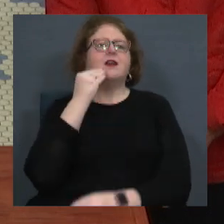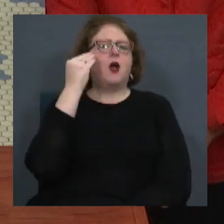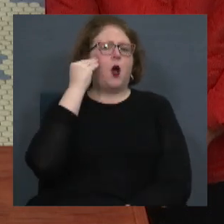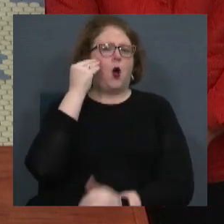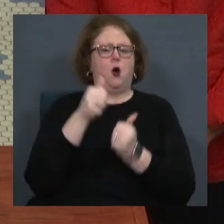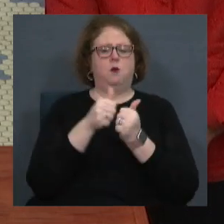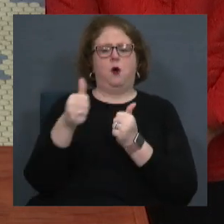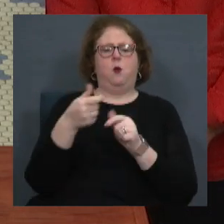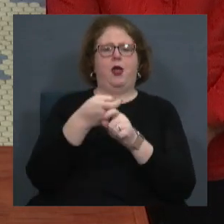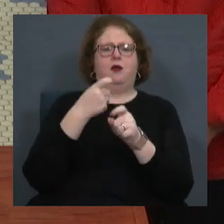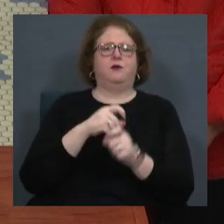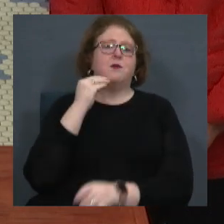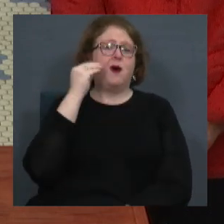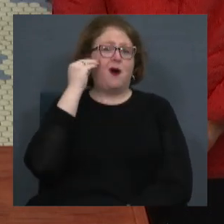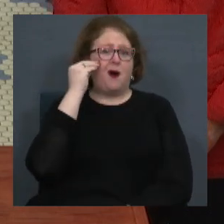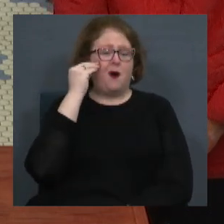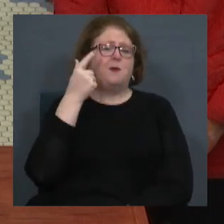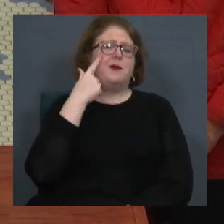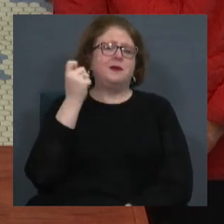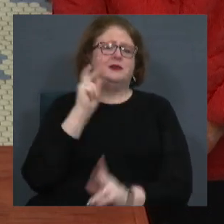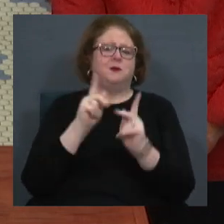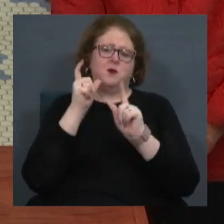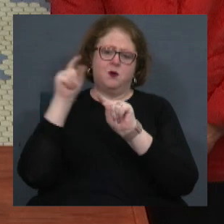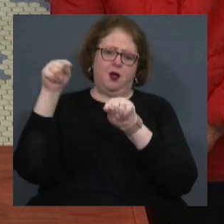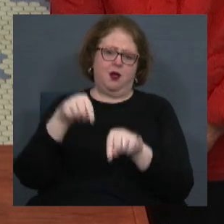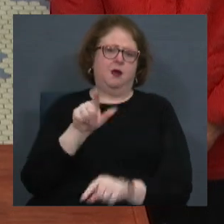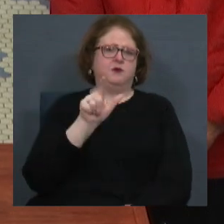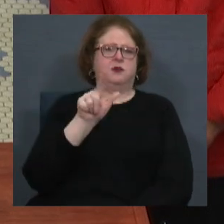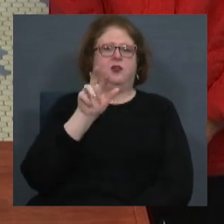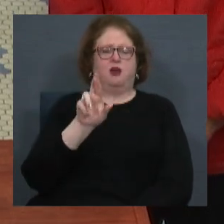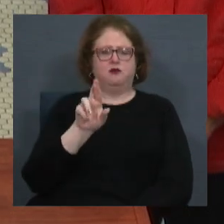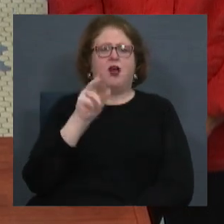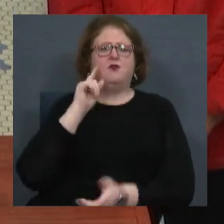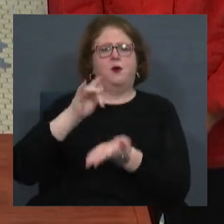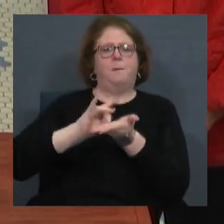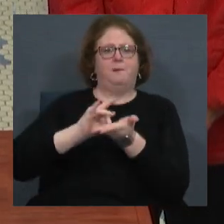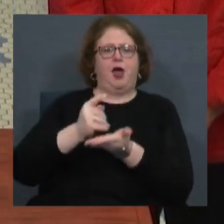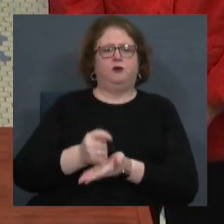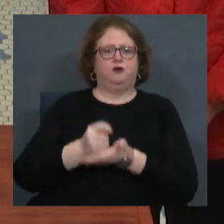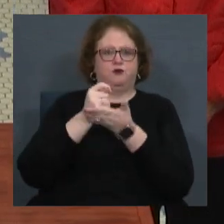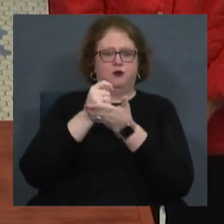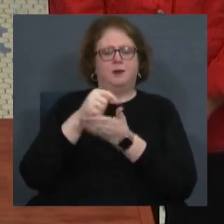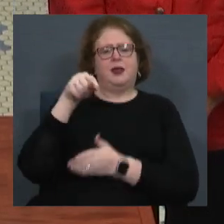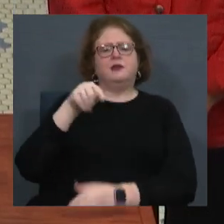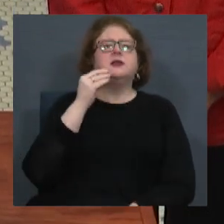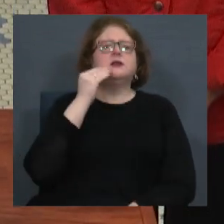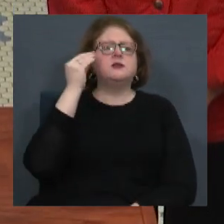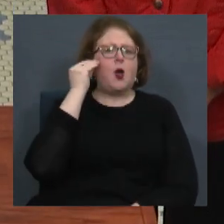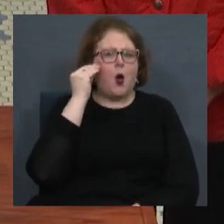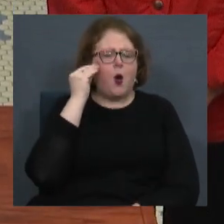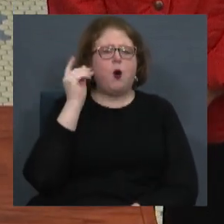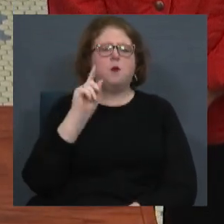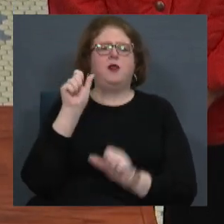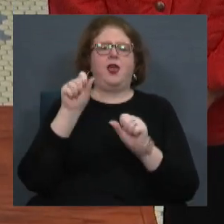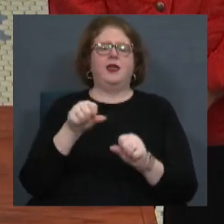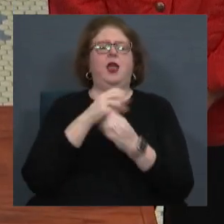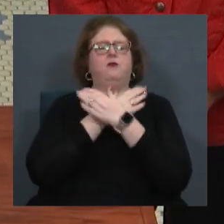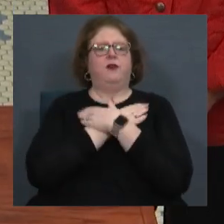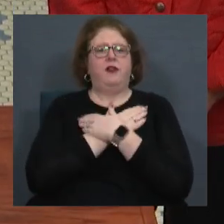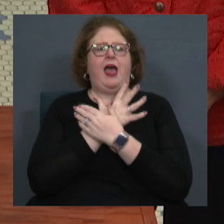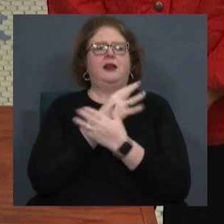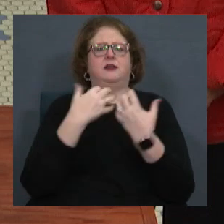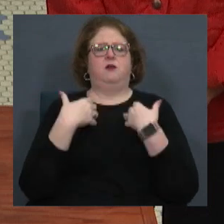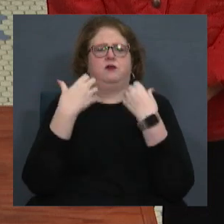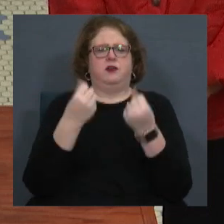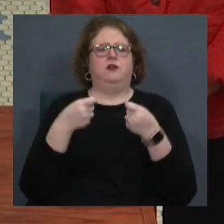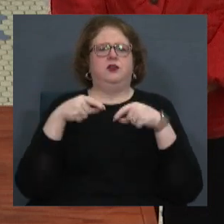seek medical treatment in Little Rock, offering a true home where families can focus on relaxation and recovery during challenging